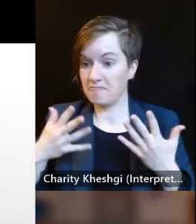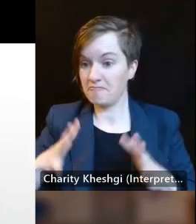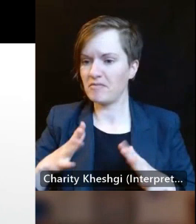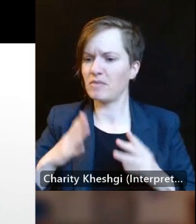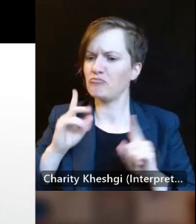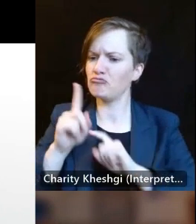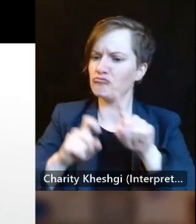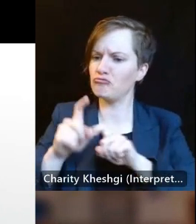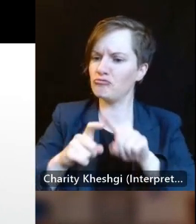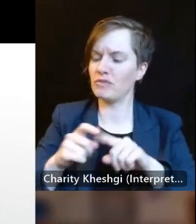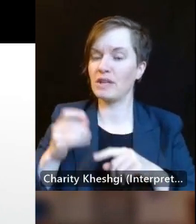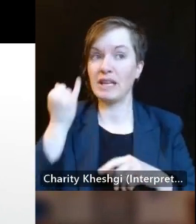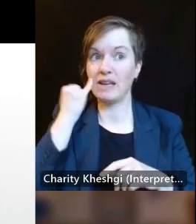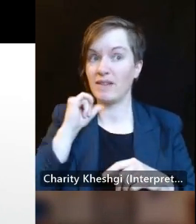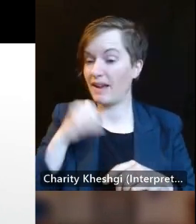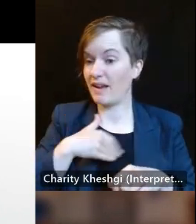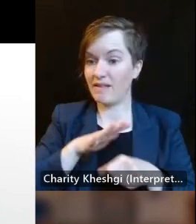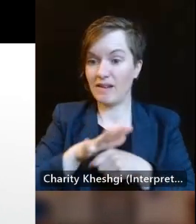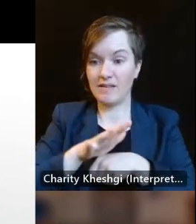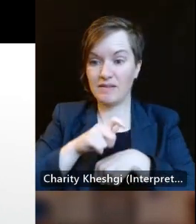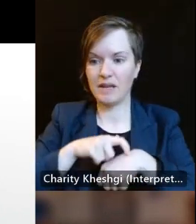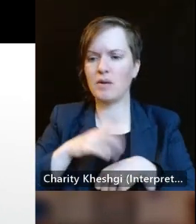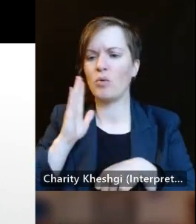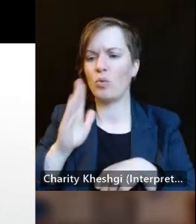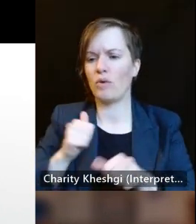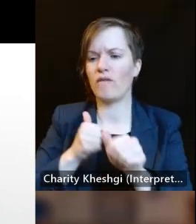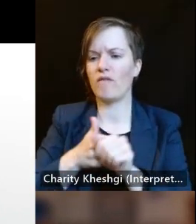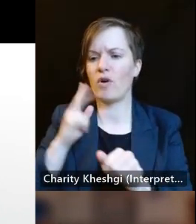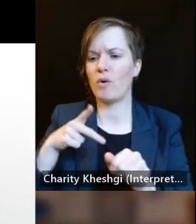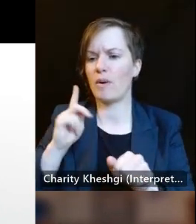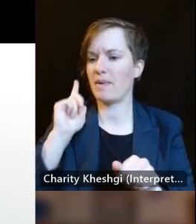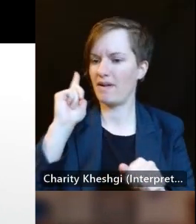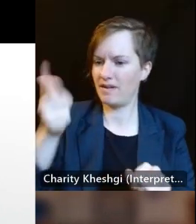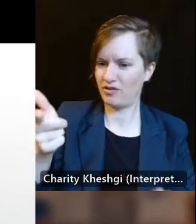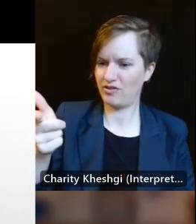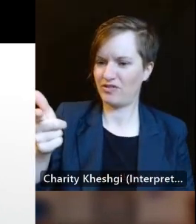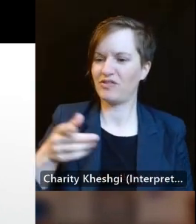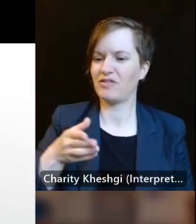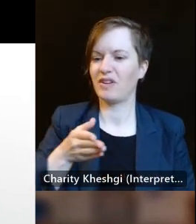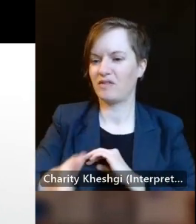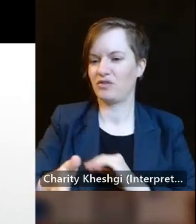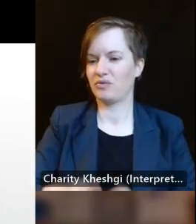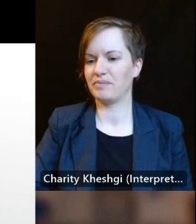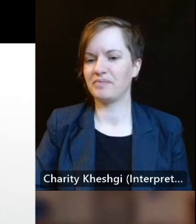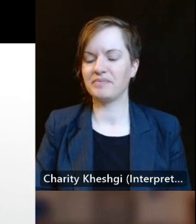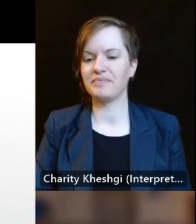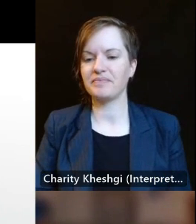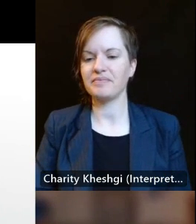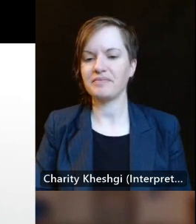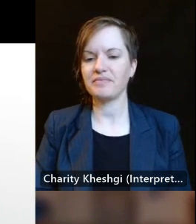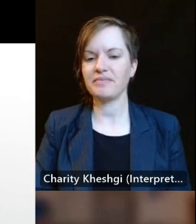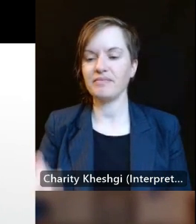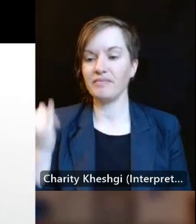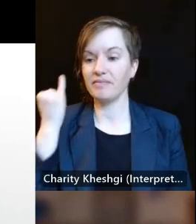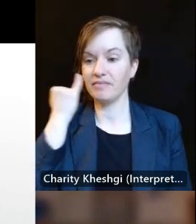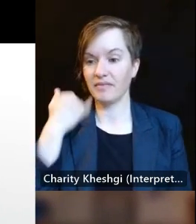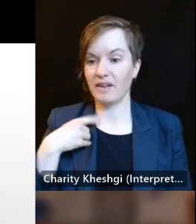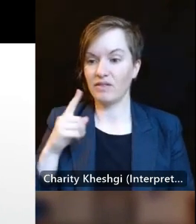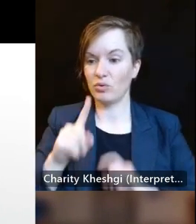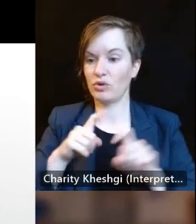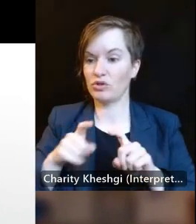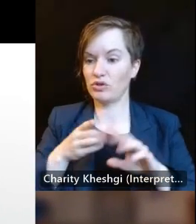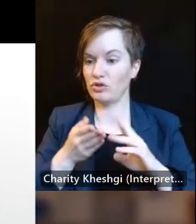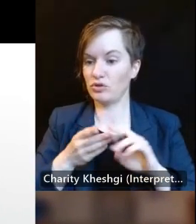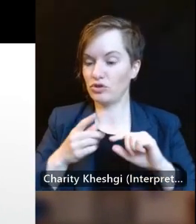afterwards. If you have a question during the presentation, please enter it into the chat using the chat